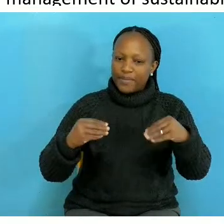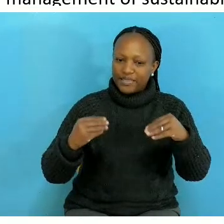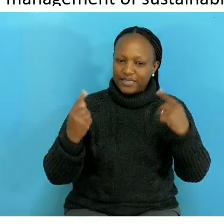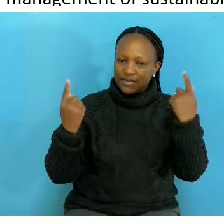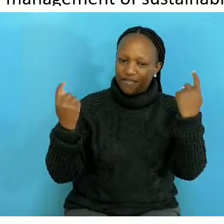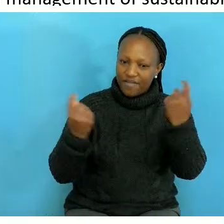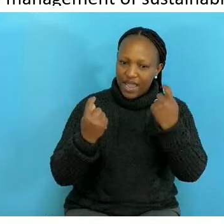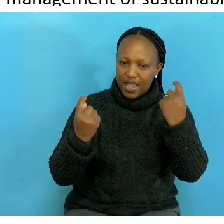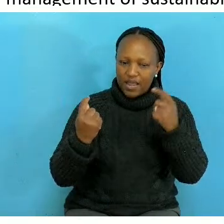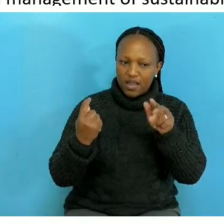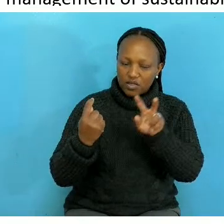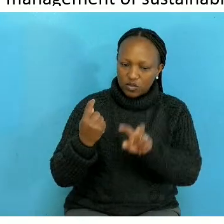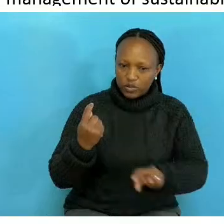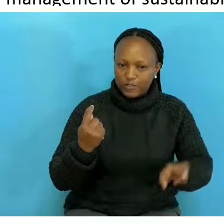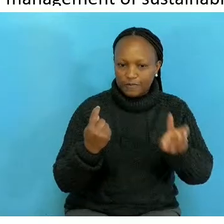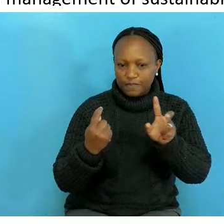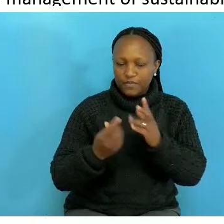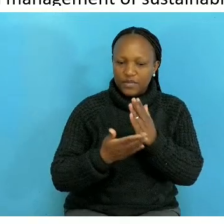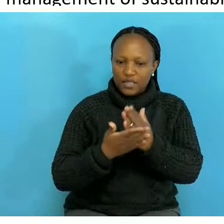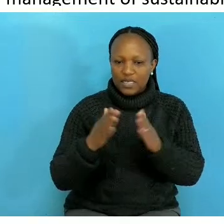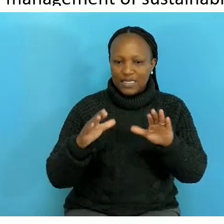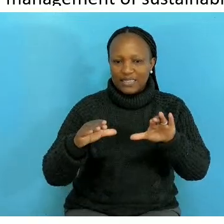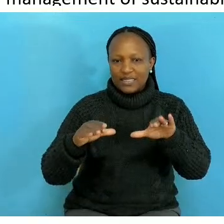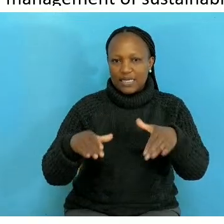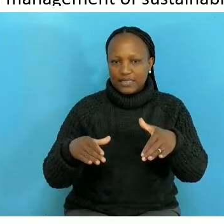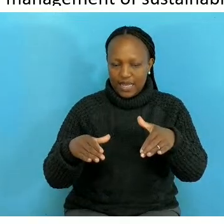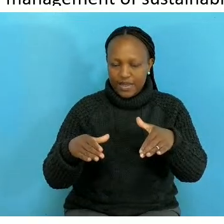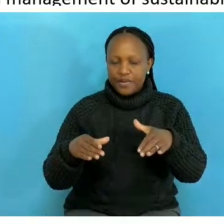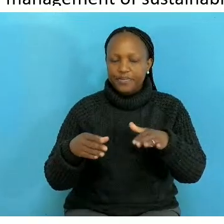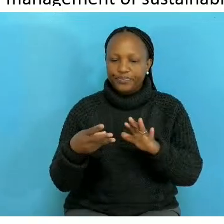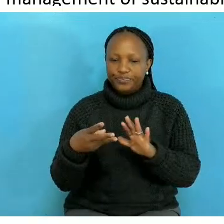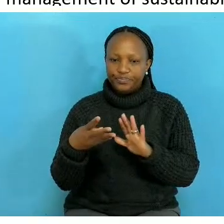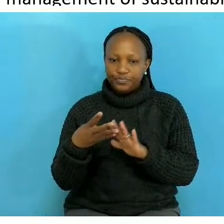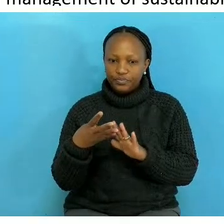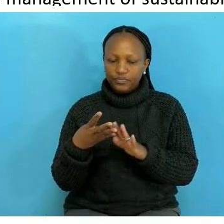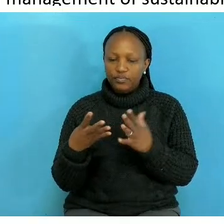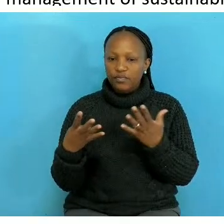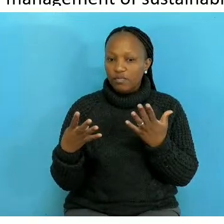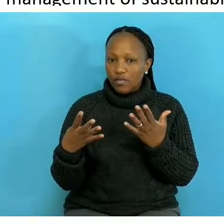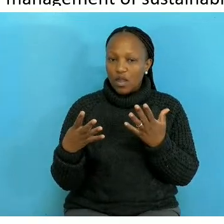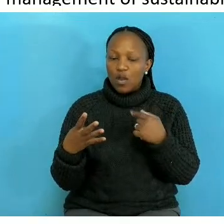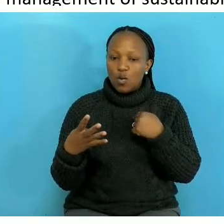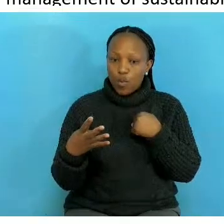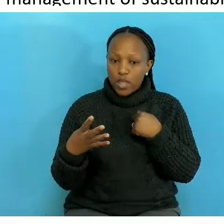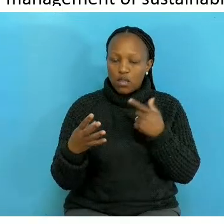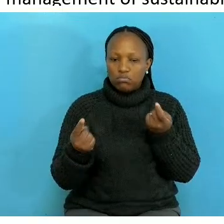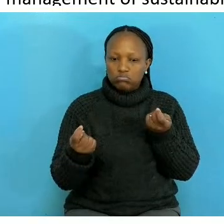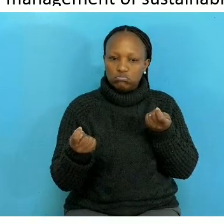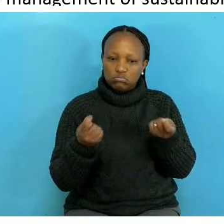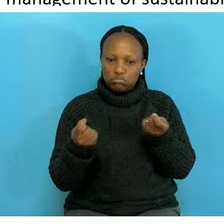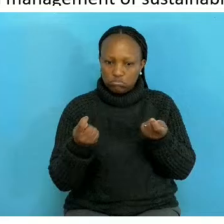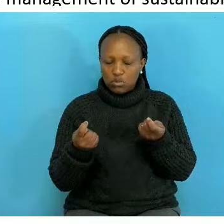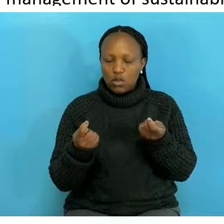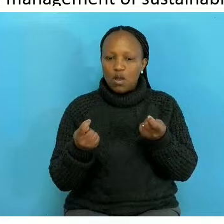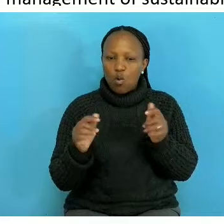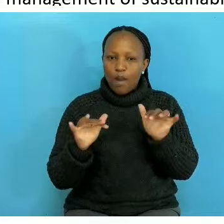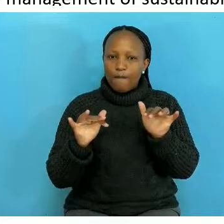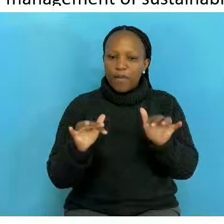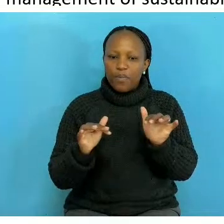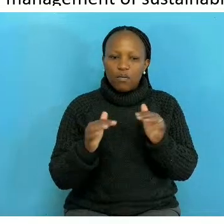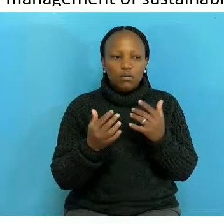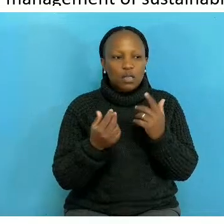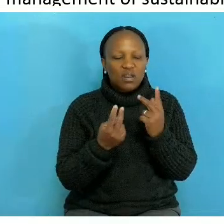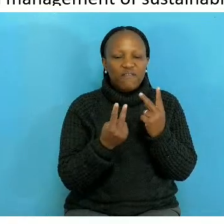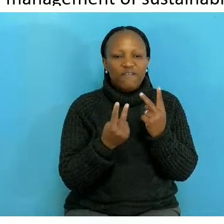tourism and investment sector. And then we also have destination management and development, which is